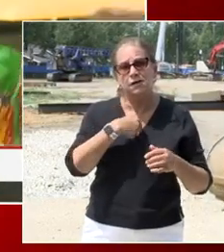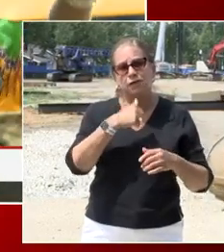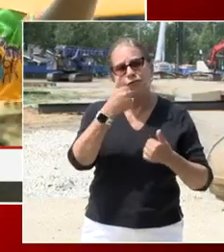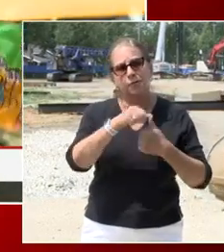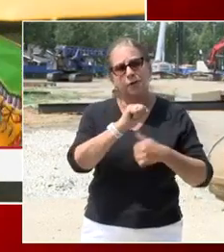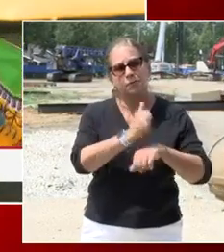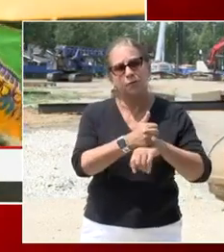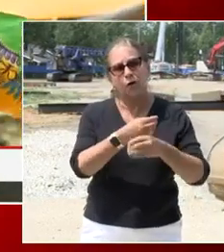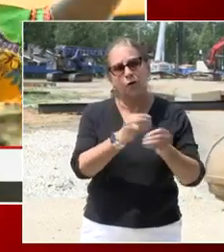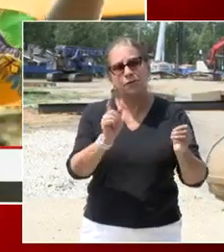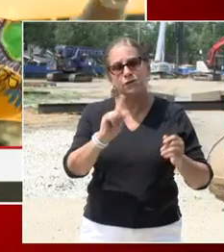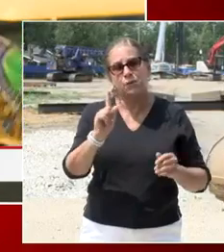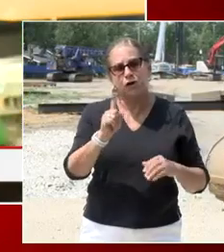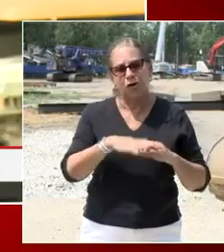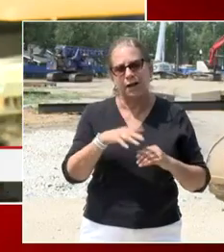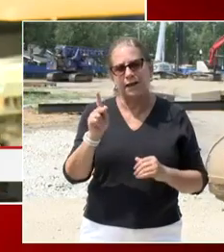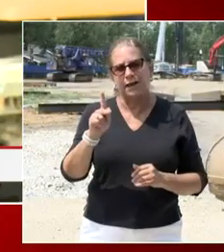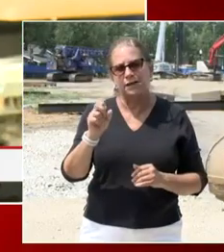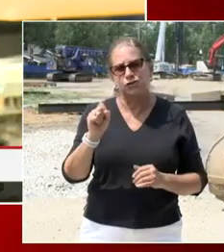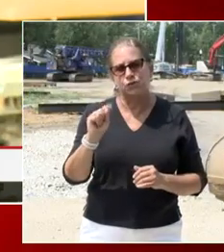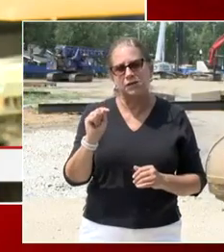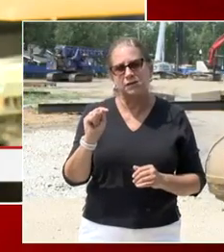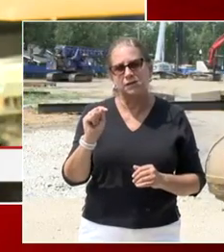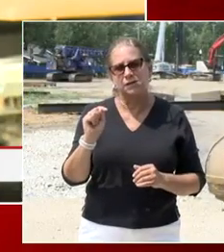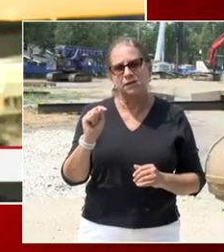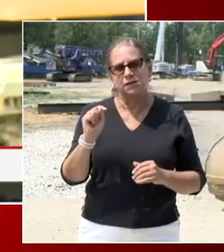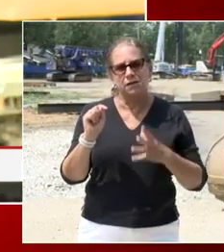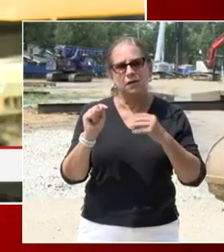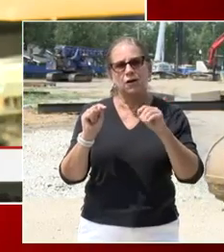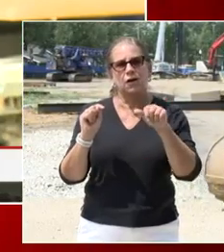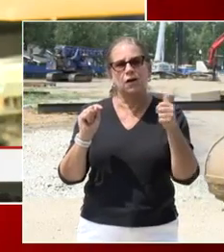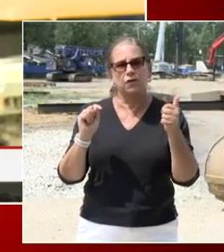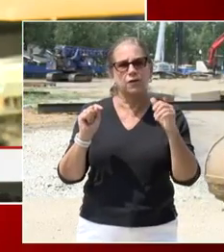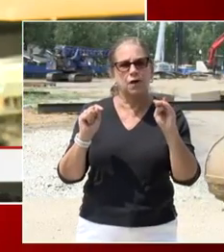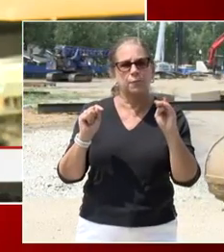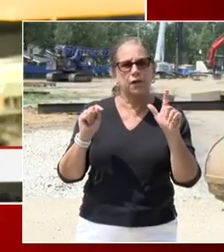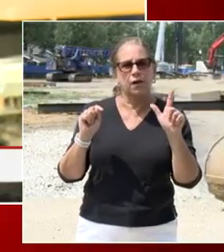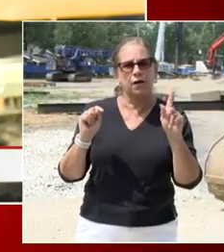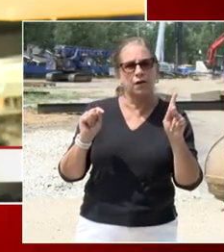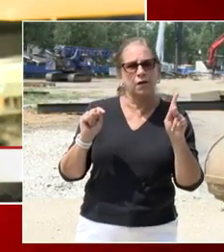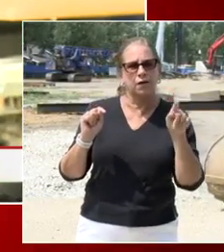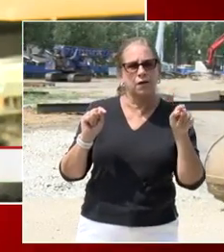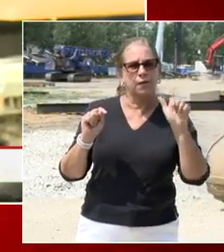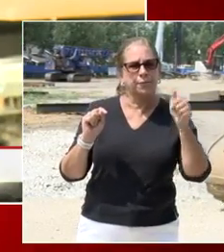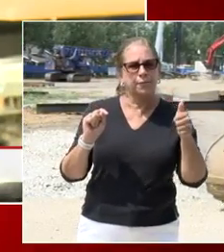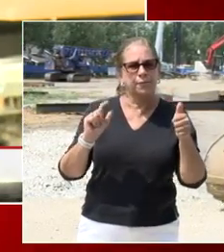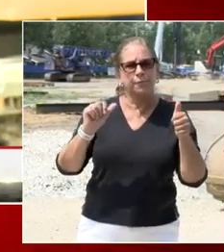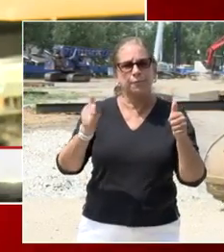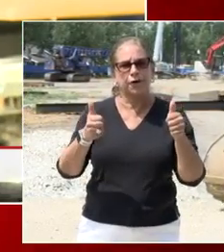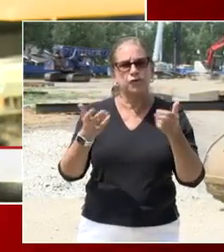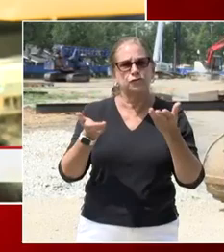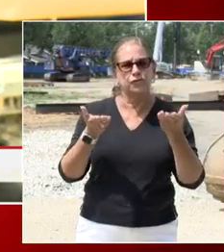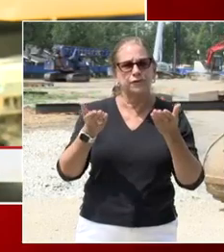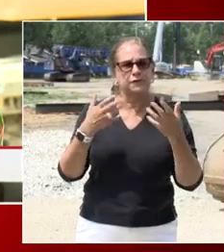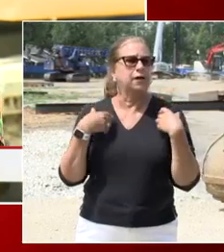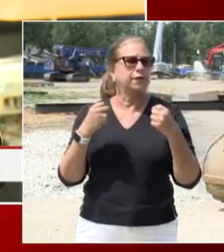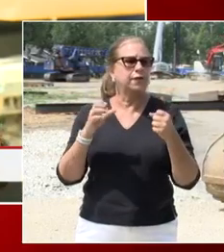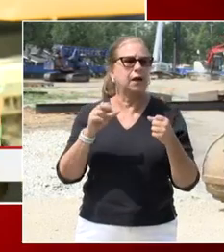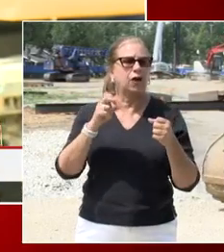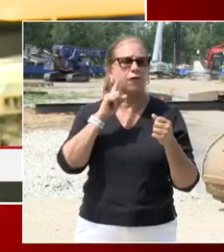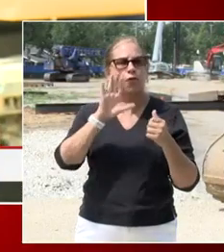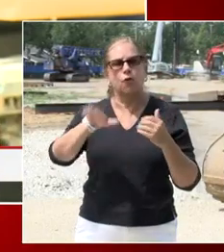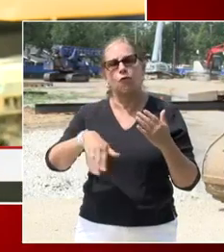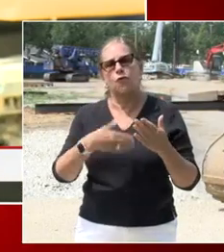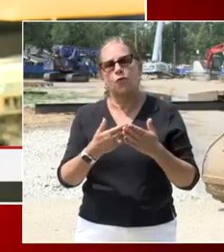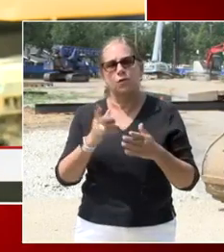Max Robinson Center on MLK. And so they've expanded their services here throughout the district to have a footprint. And